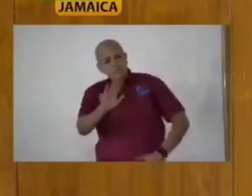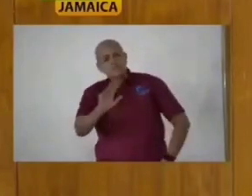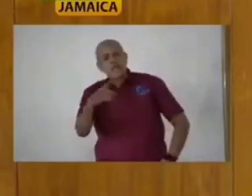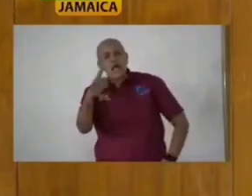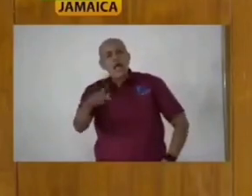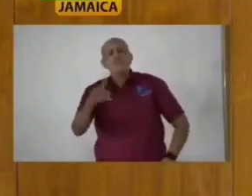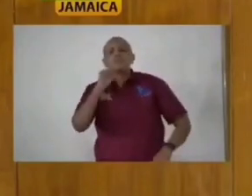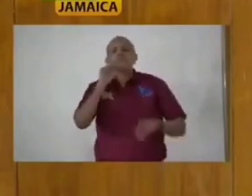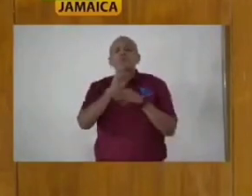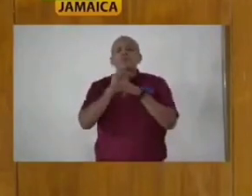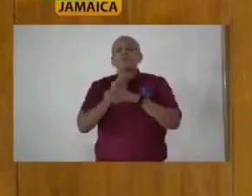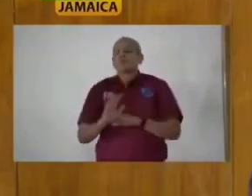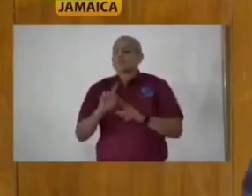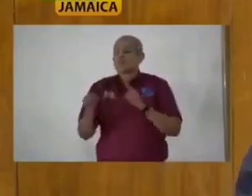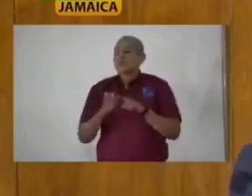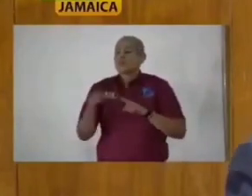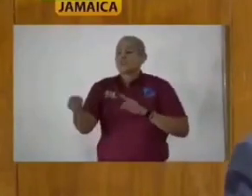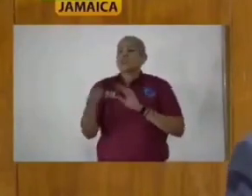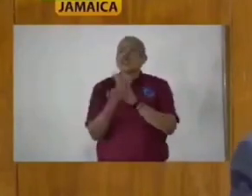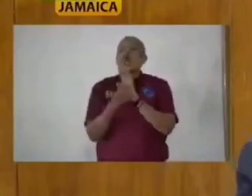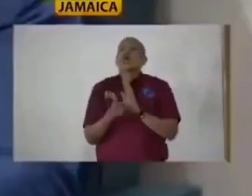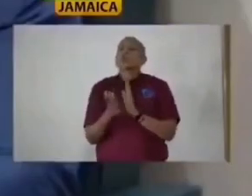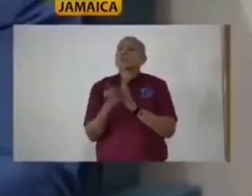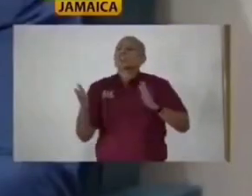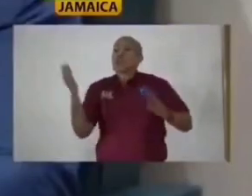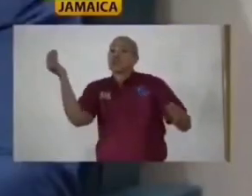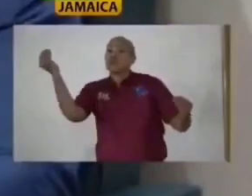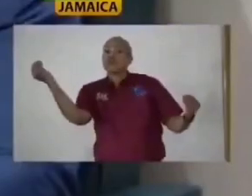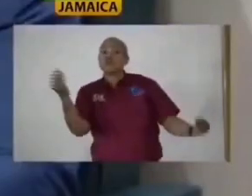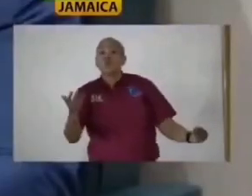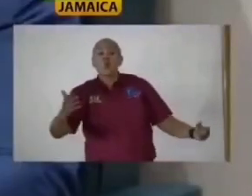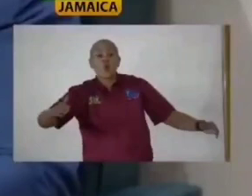The Minister, when she was Attorney General, told this House